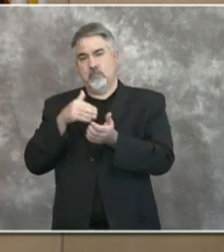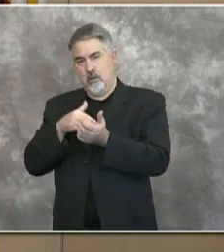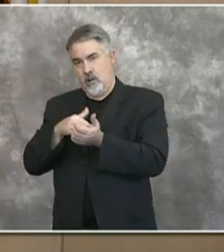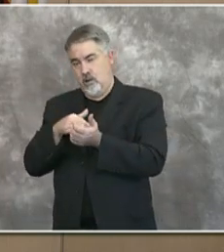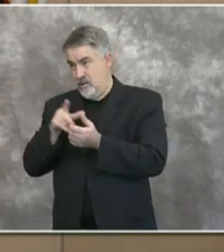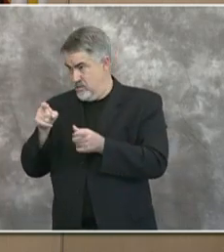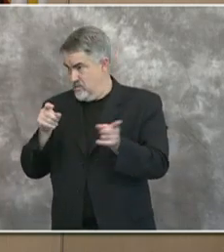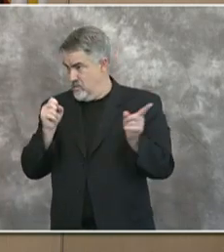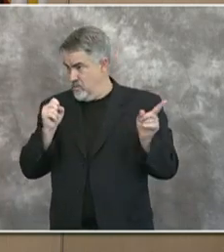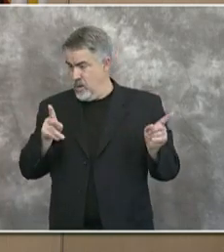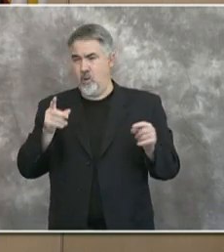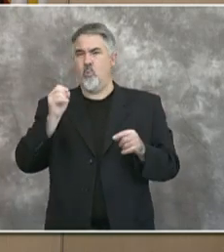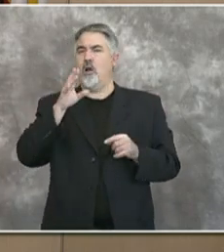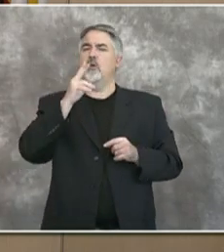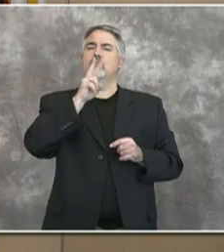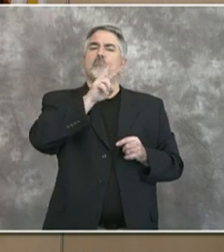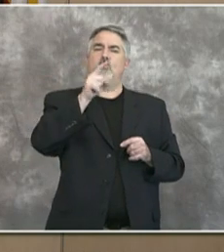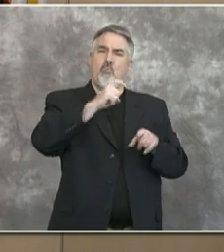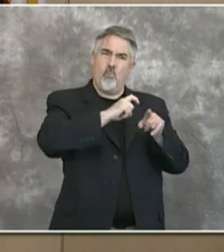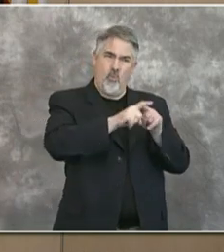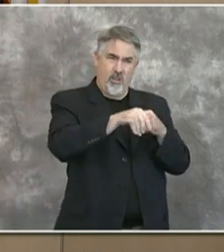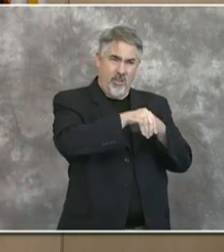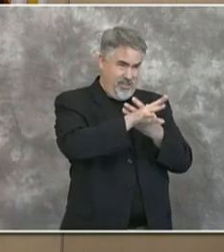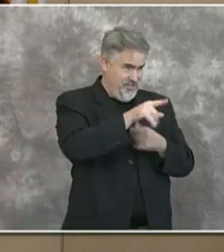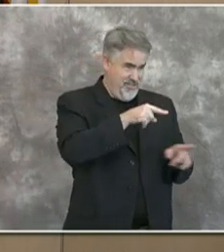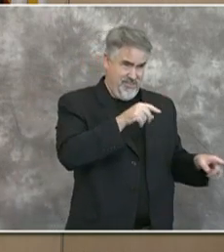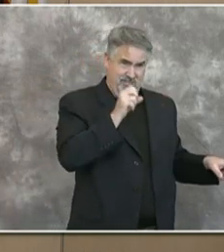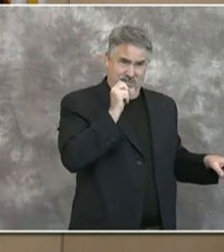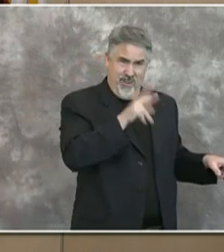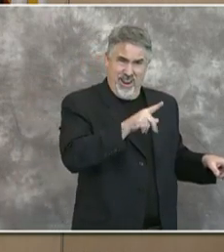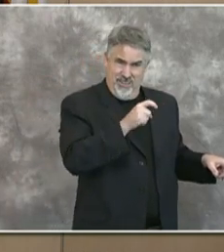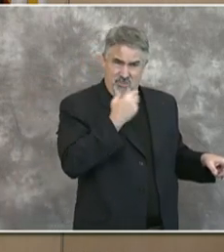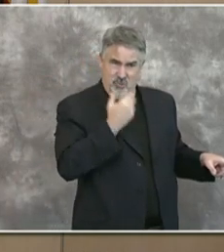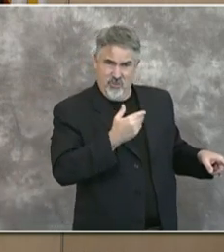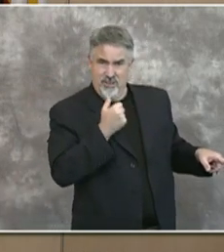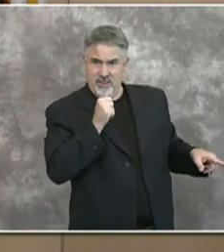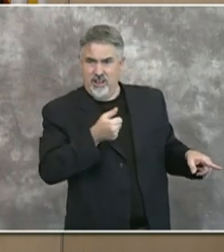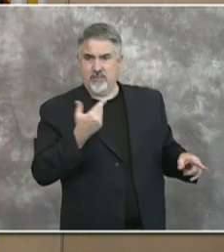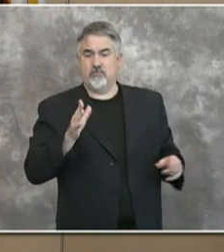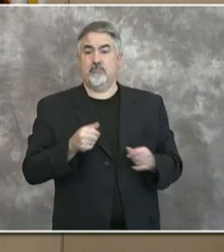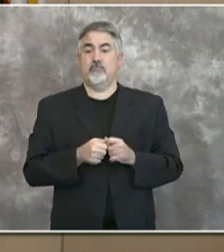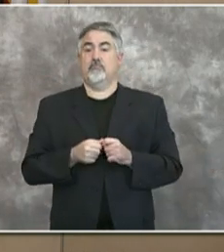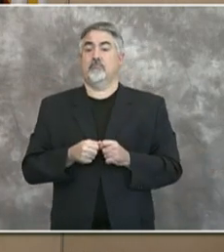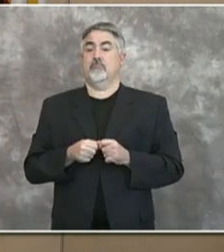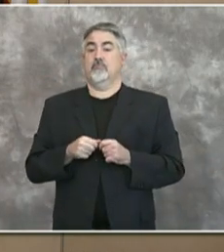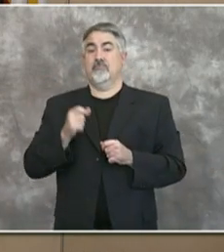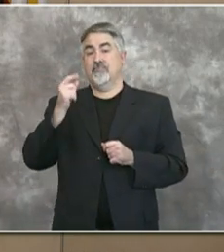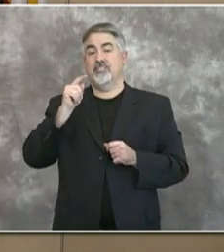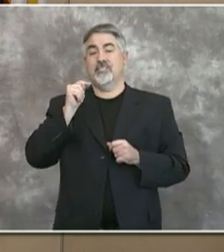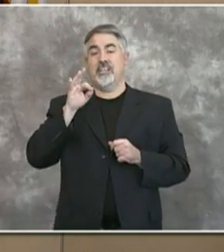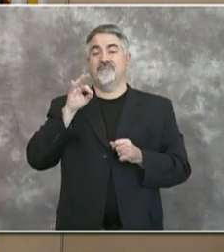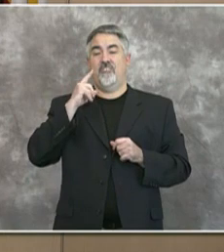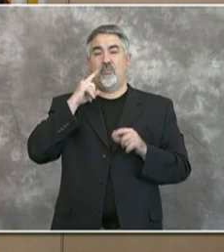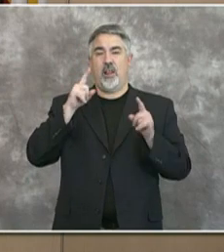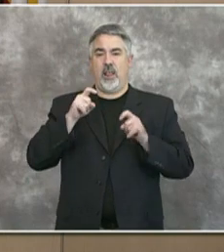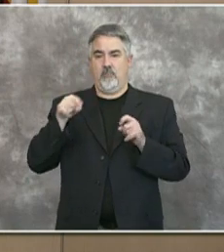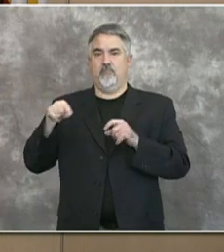about pop-up sites. That is one of the also charges of the task force. We are working